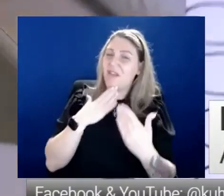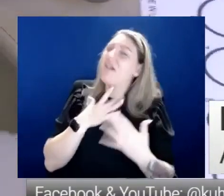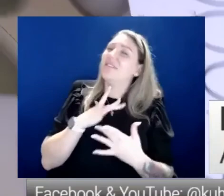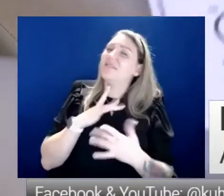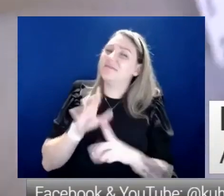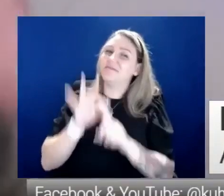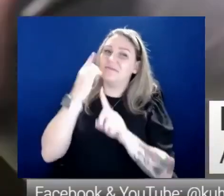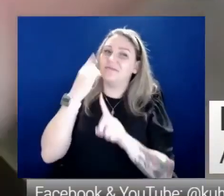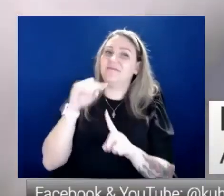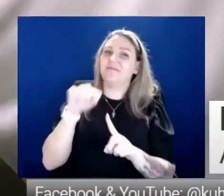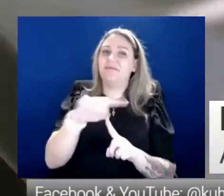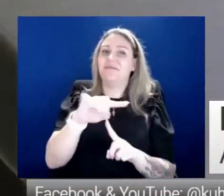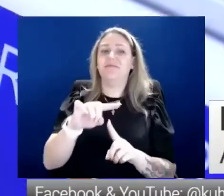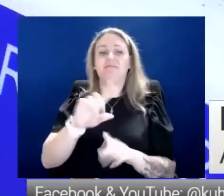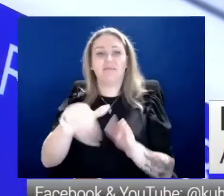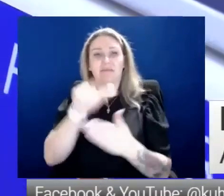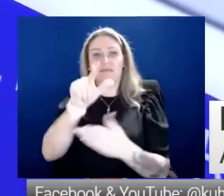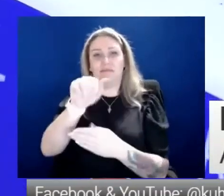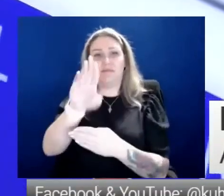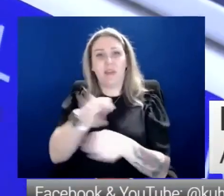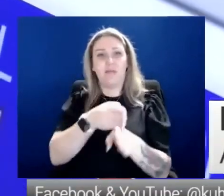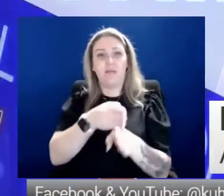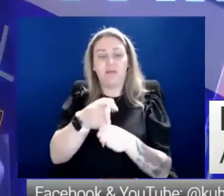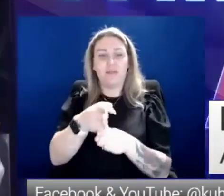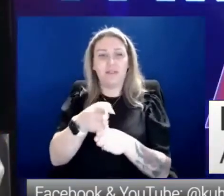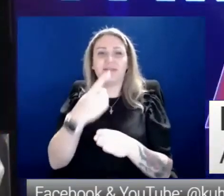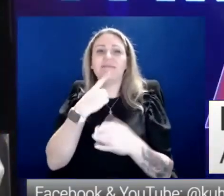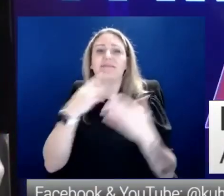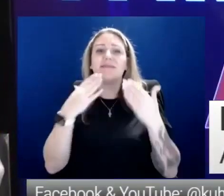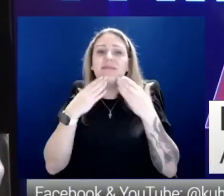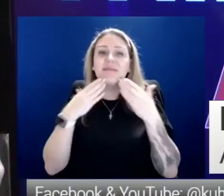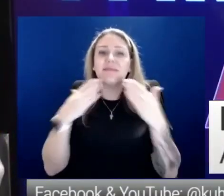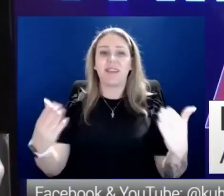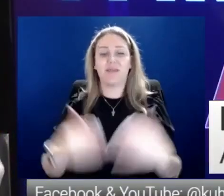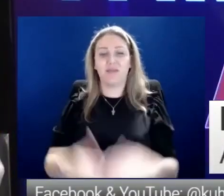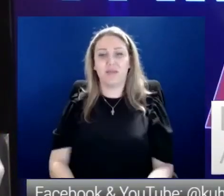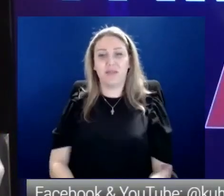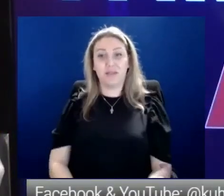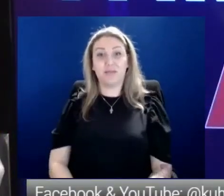you laboratory professionals, we say thank you. And thank